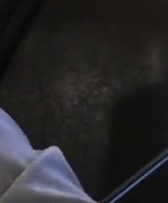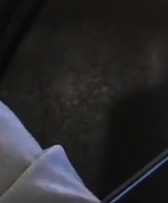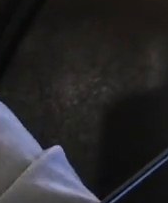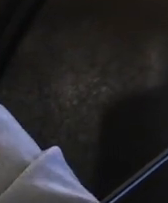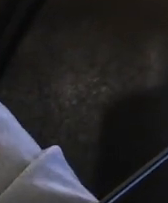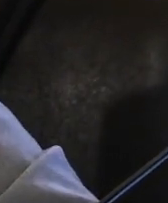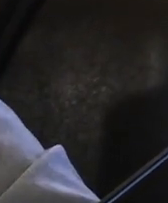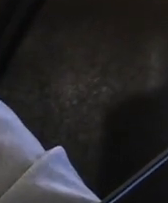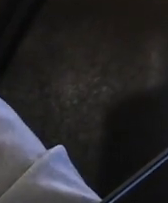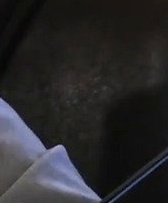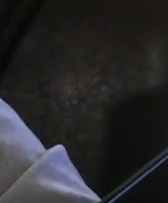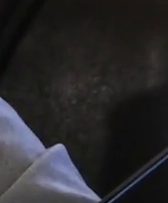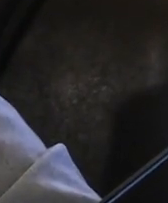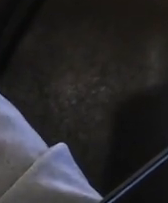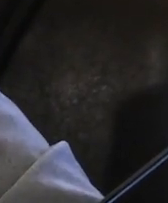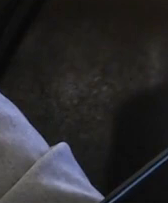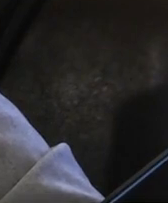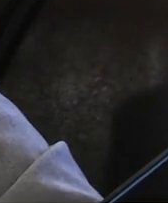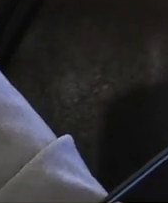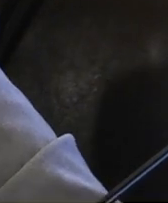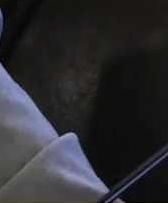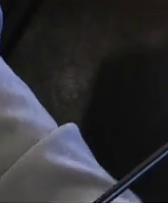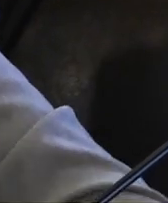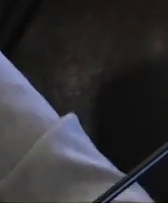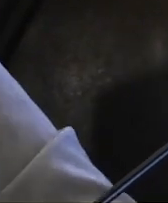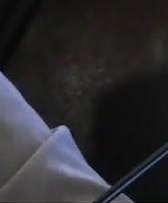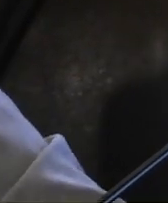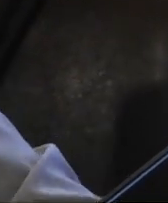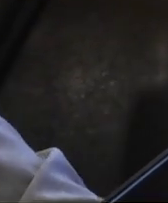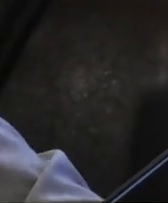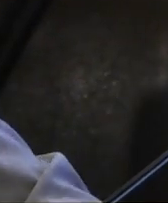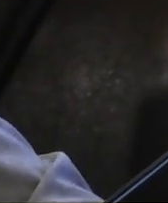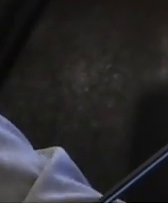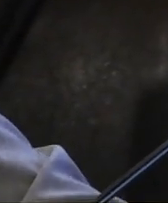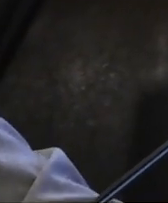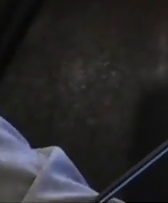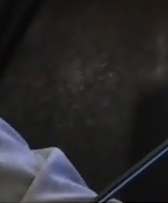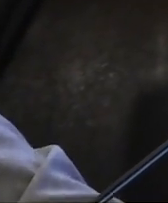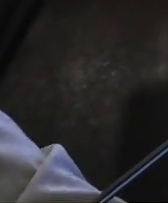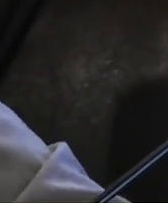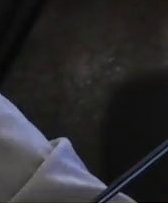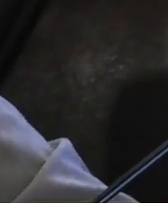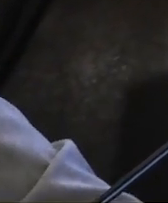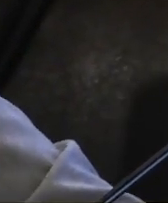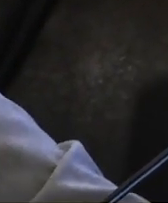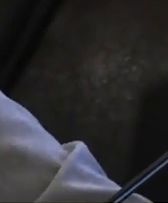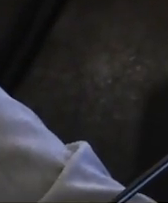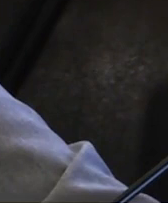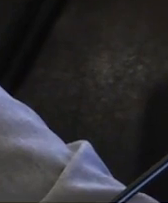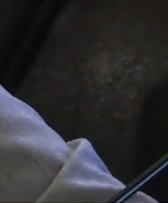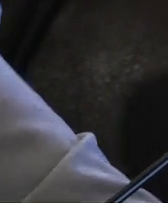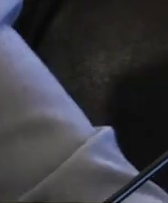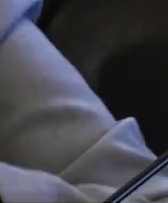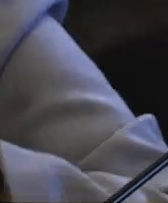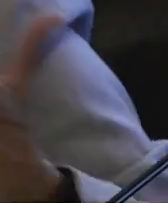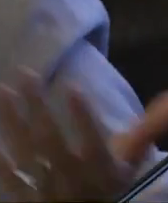please identify your individual selves. And we will have 25 minutes for your